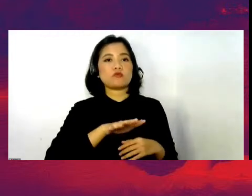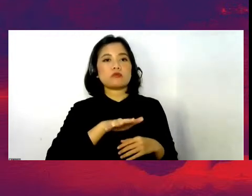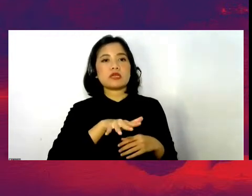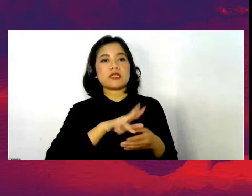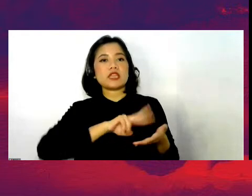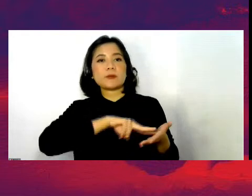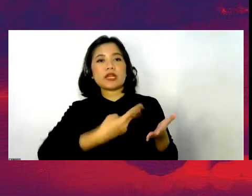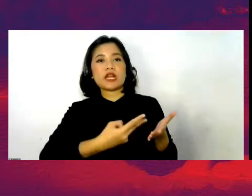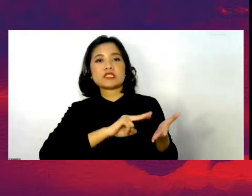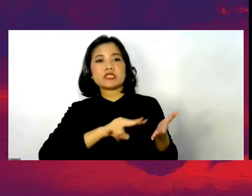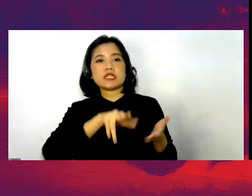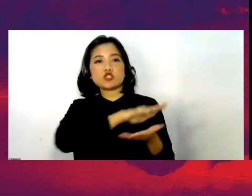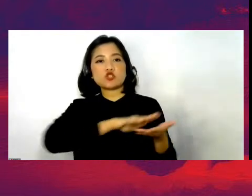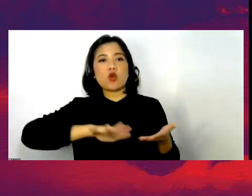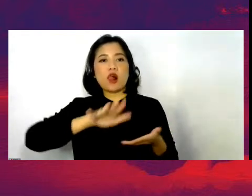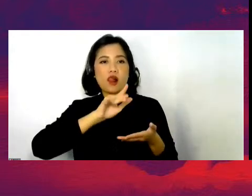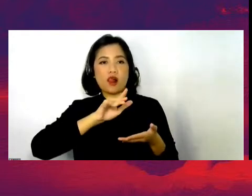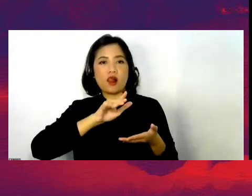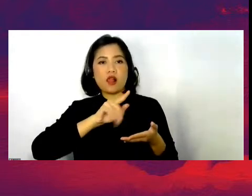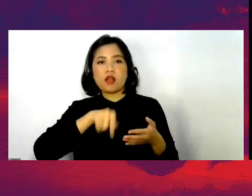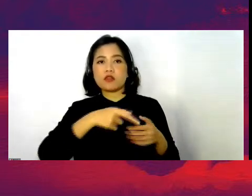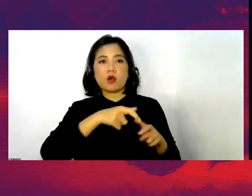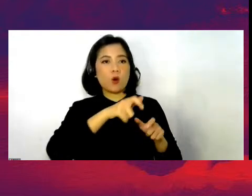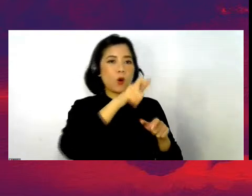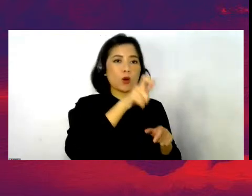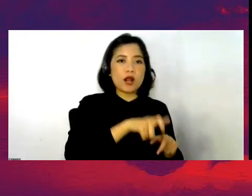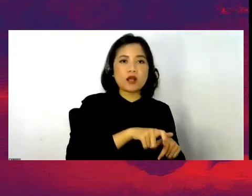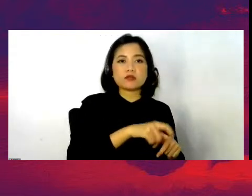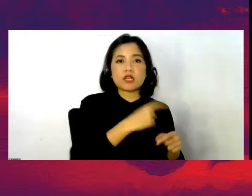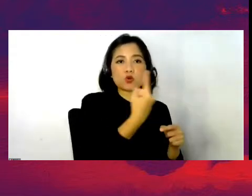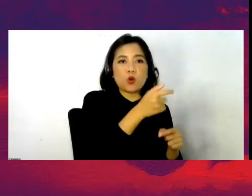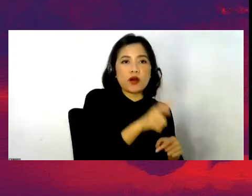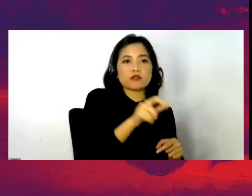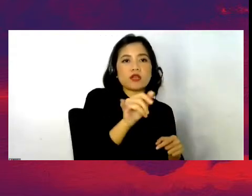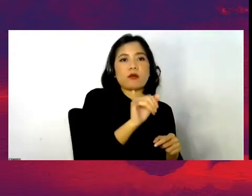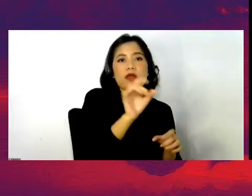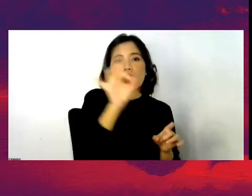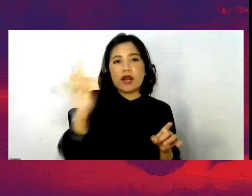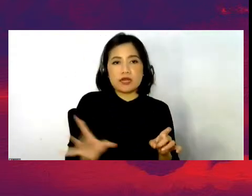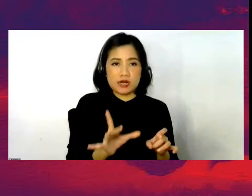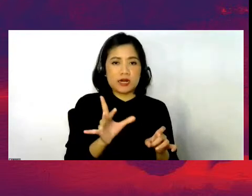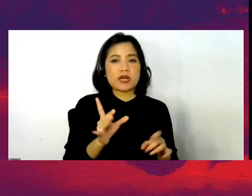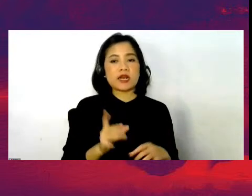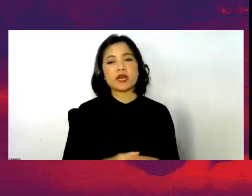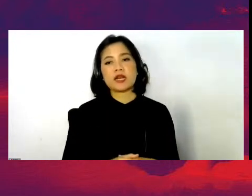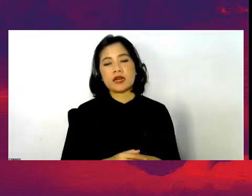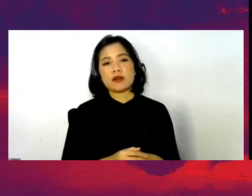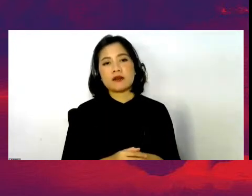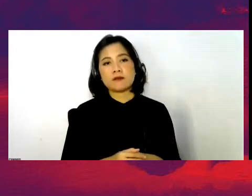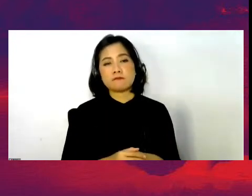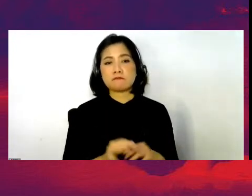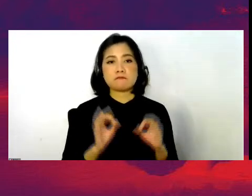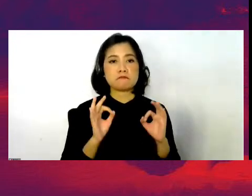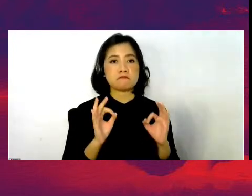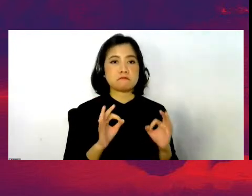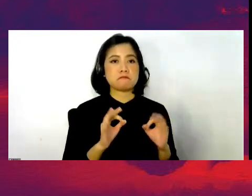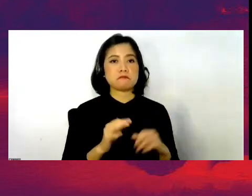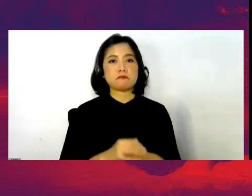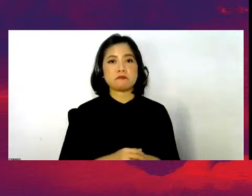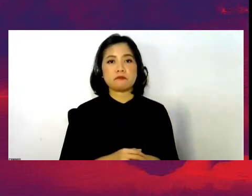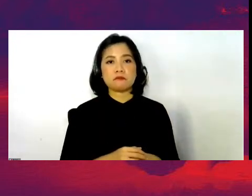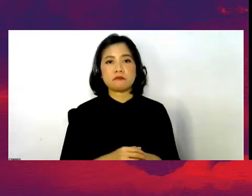indicator for many, many places. So if your variables are ordinal, you can't go this route. You can't incorporate